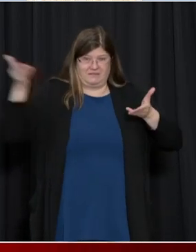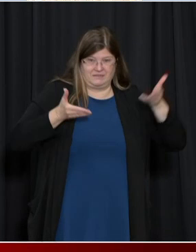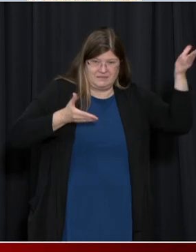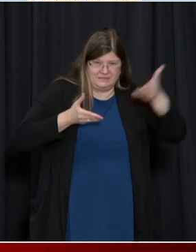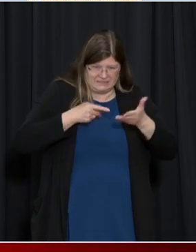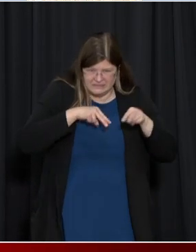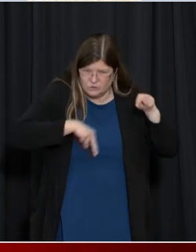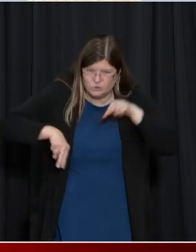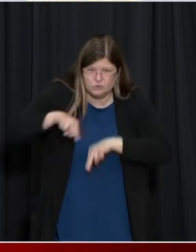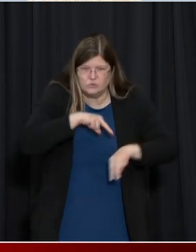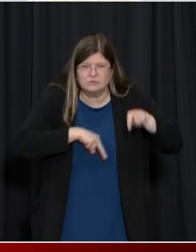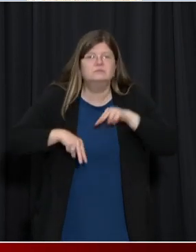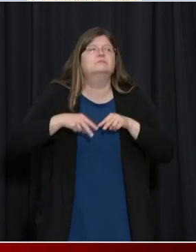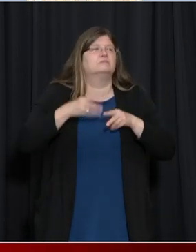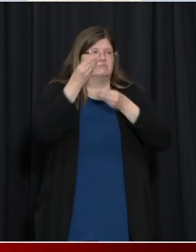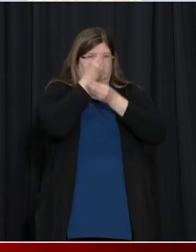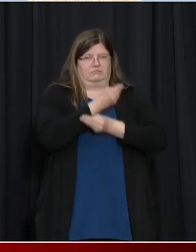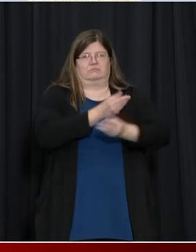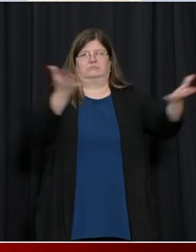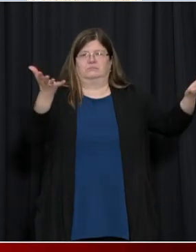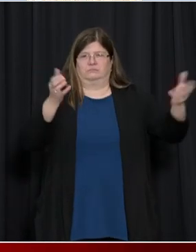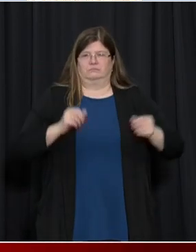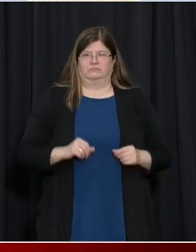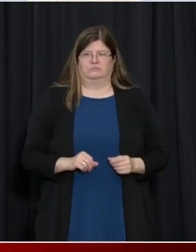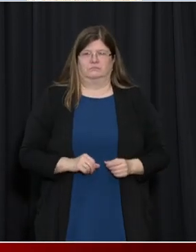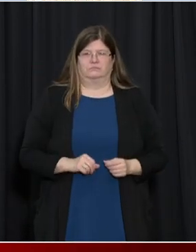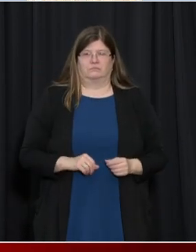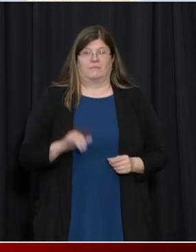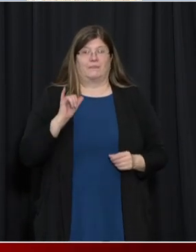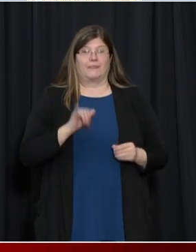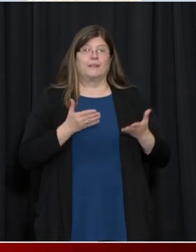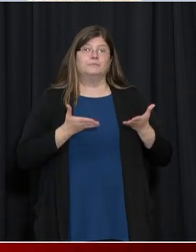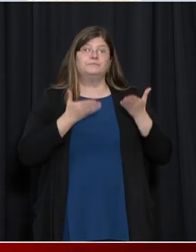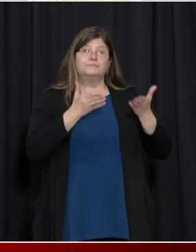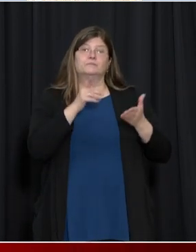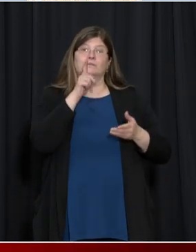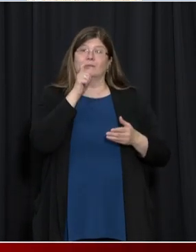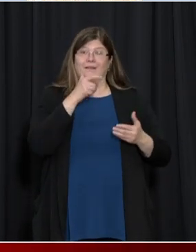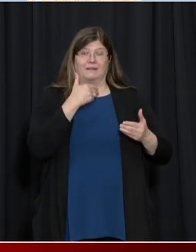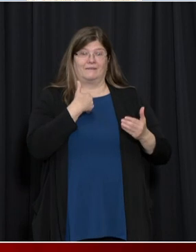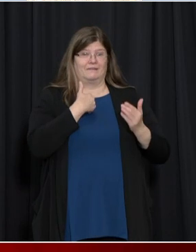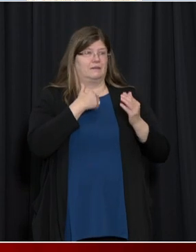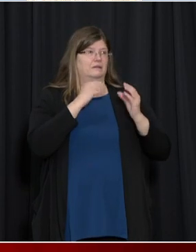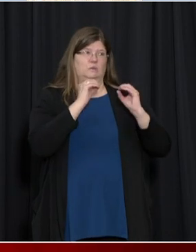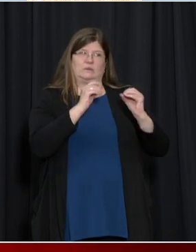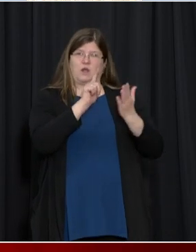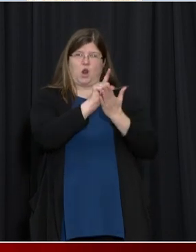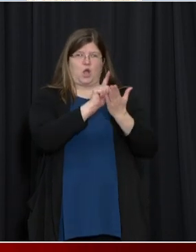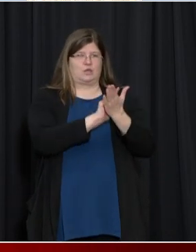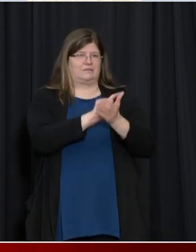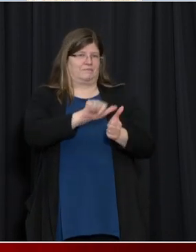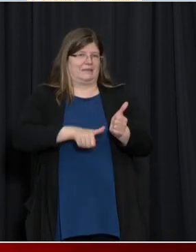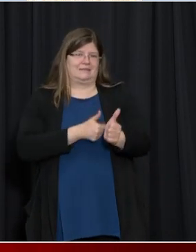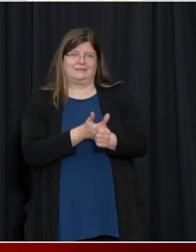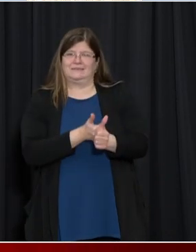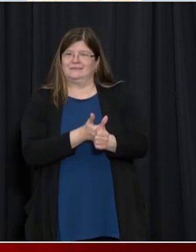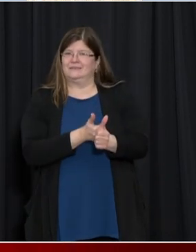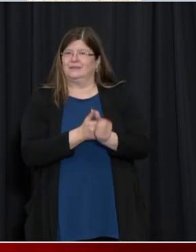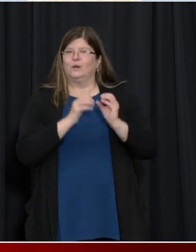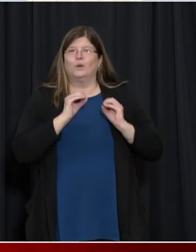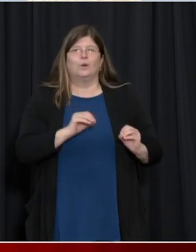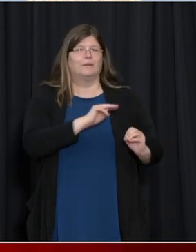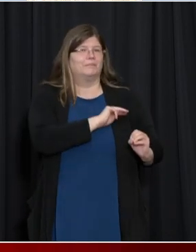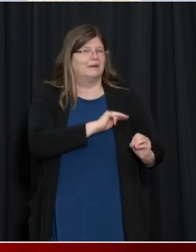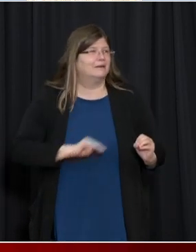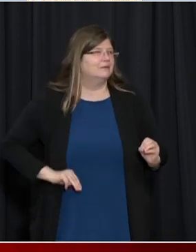are recommendations that don't have the force of guidance or law or a mayor's order, so we will need to review them